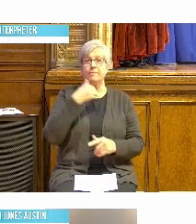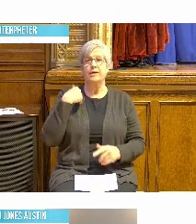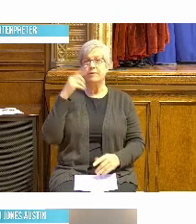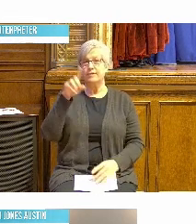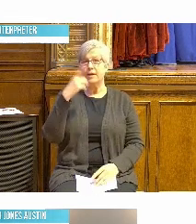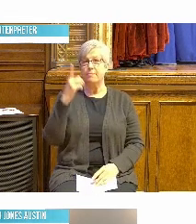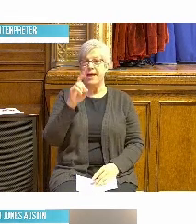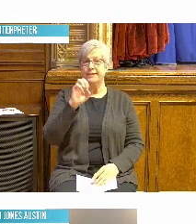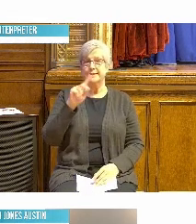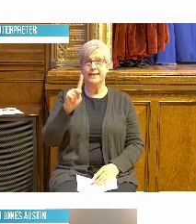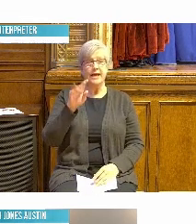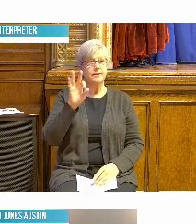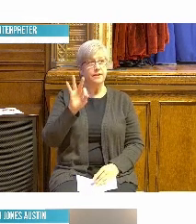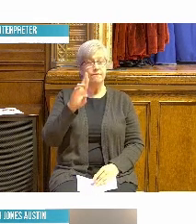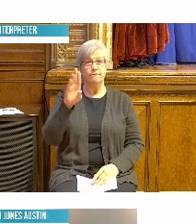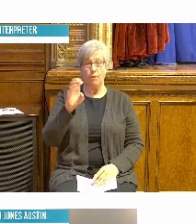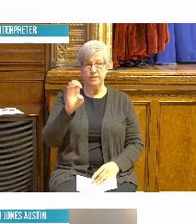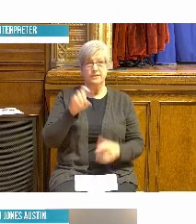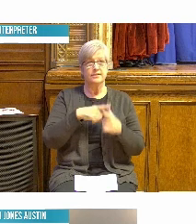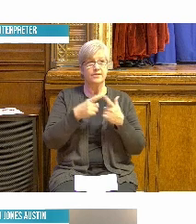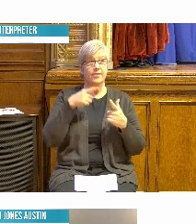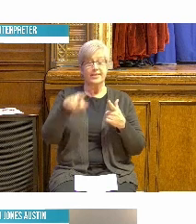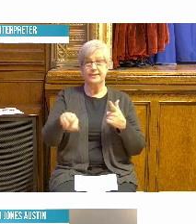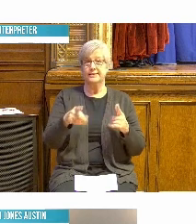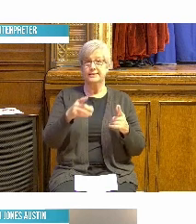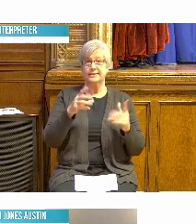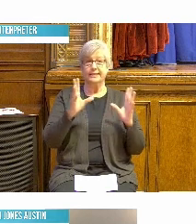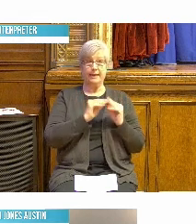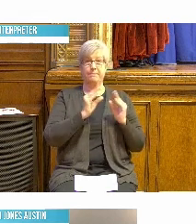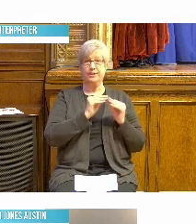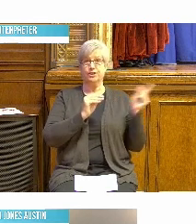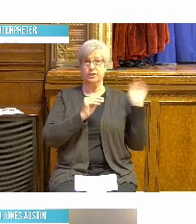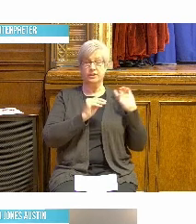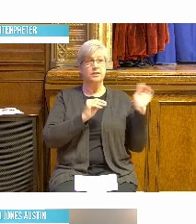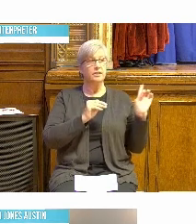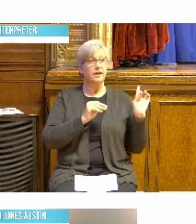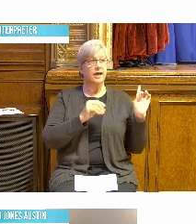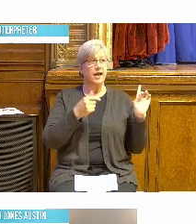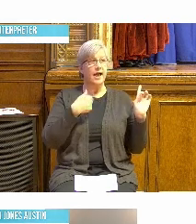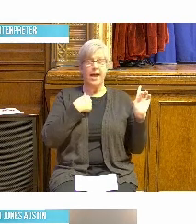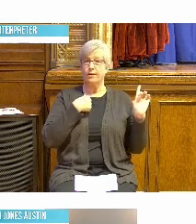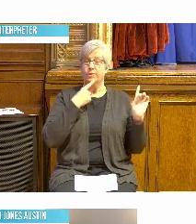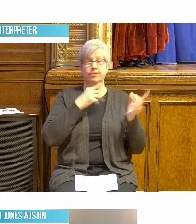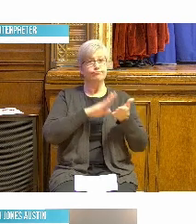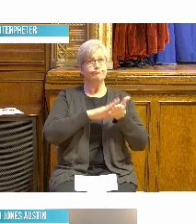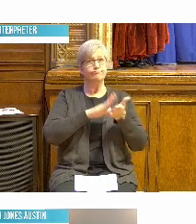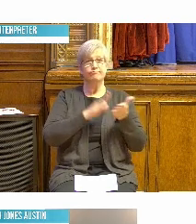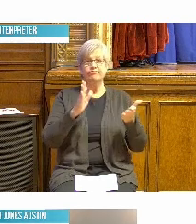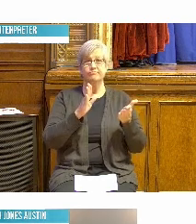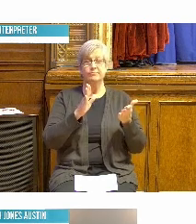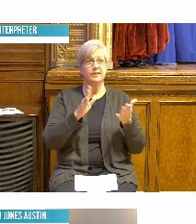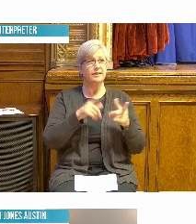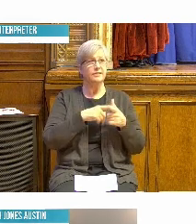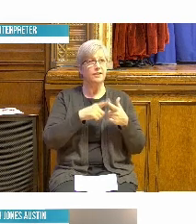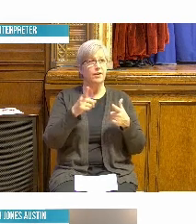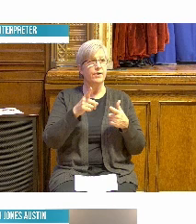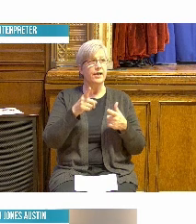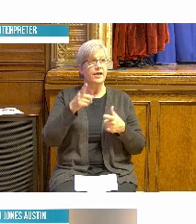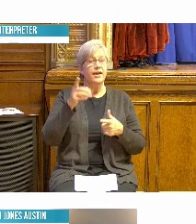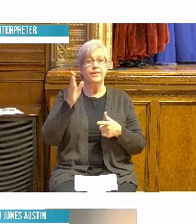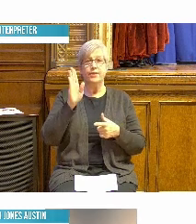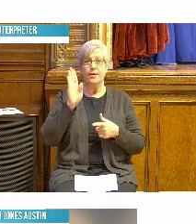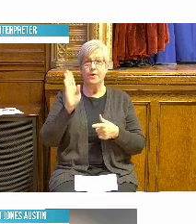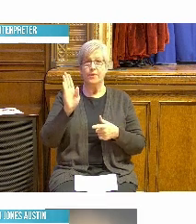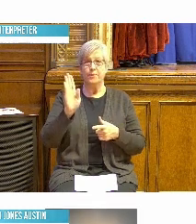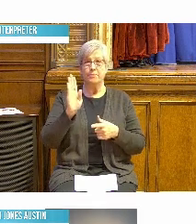Black Task Force. And this commission is something that I take my hat off to Member Charles Barron from Brooklyn, who has